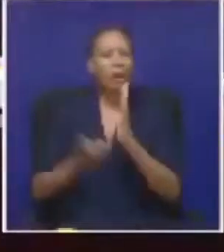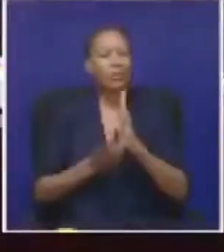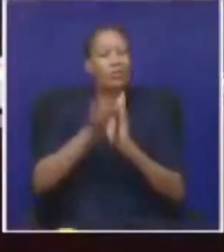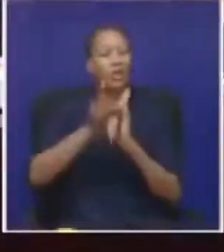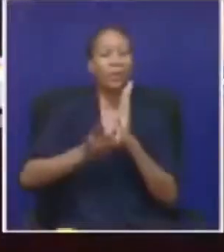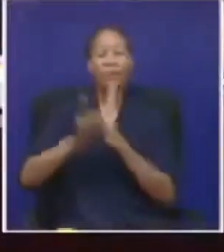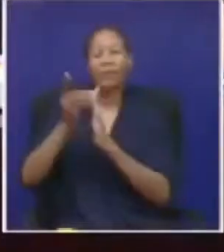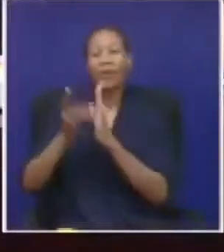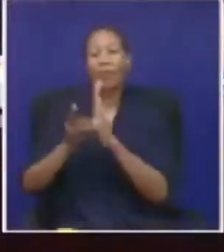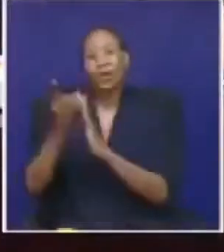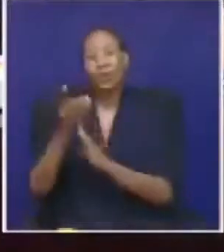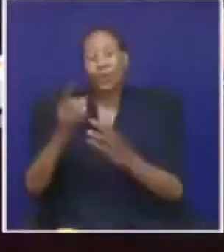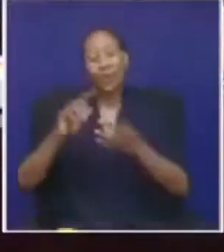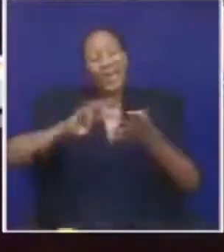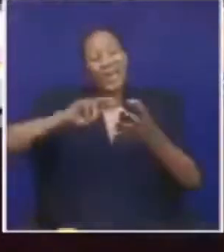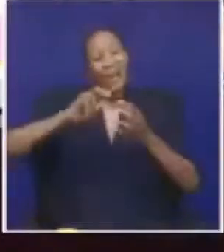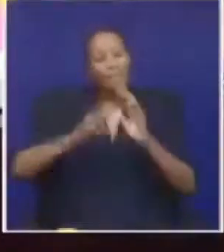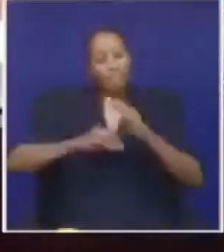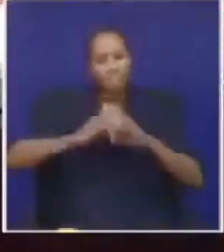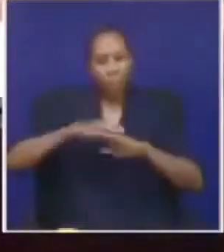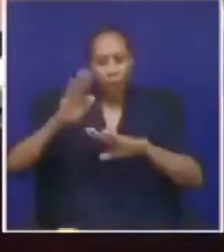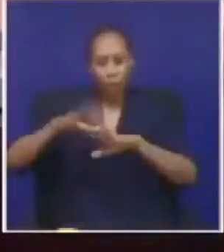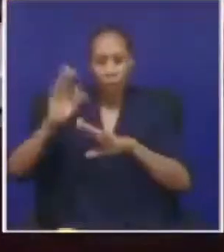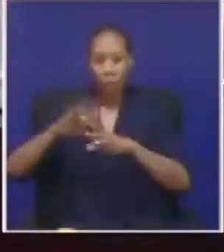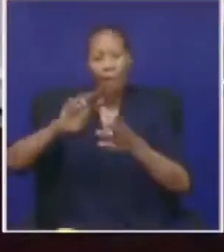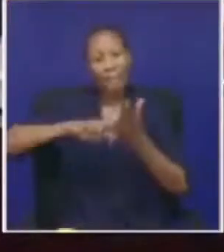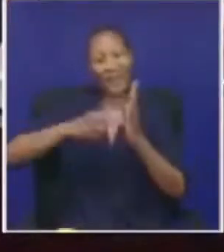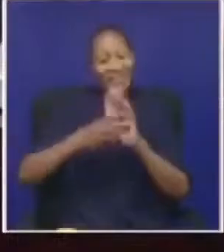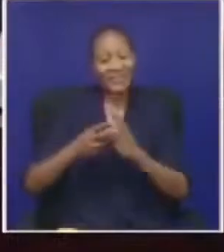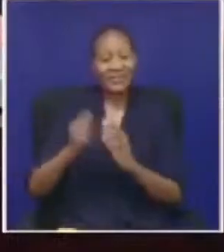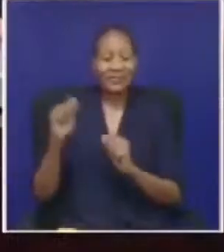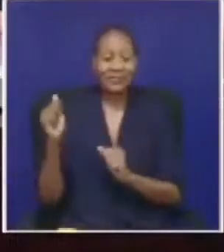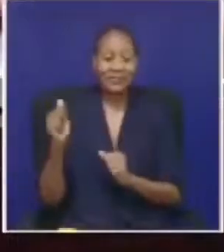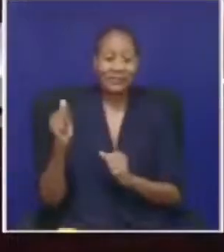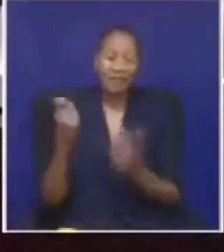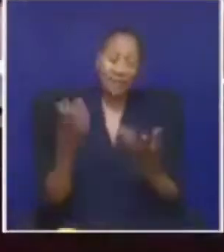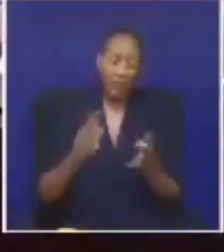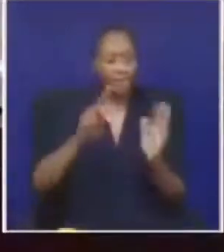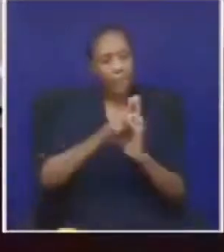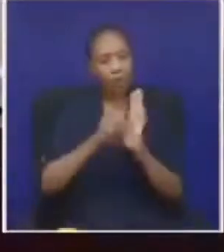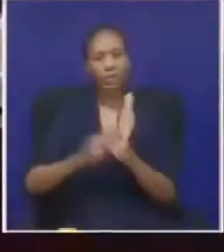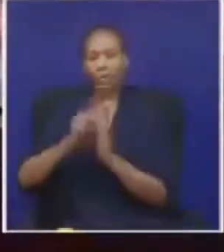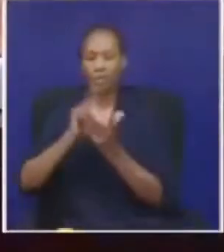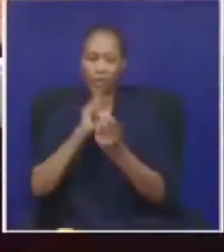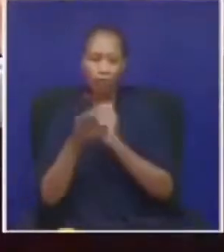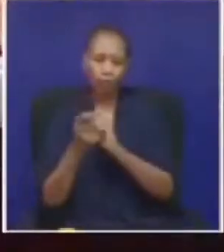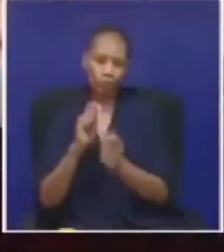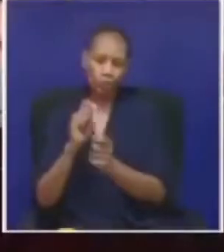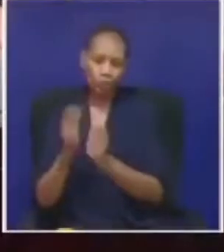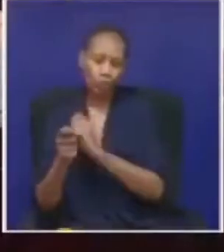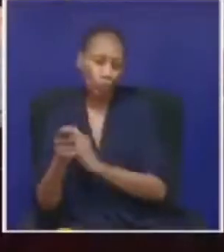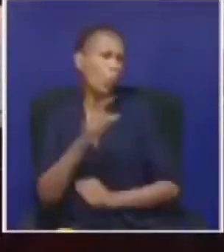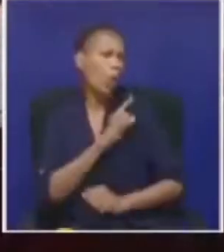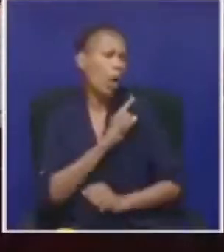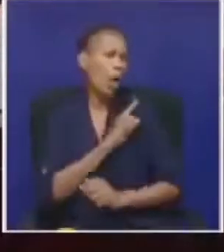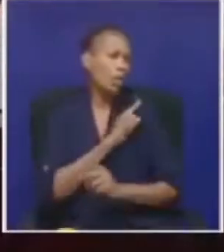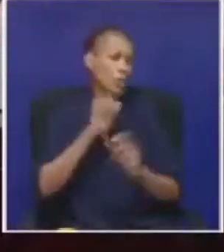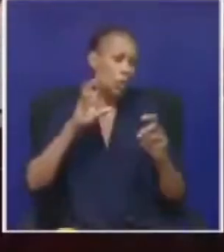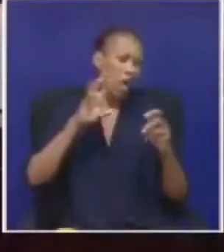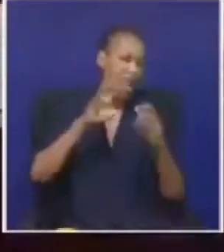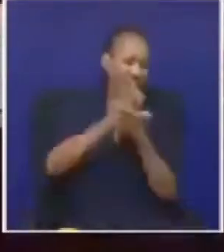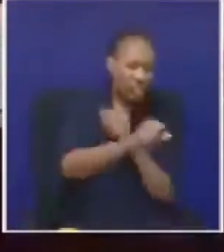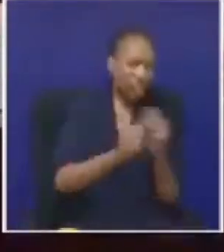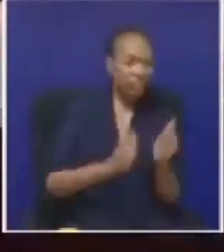developing key legislative interventions and policy reforms to achieve the